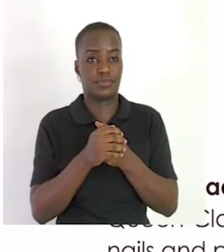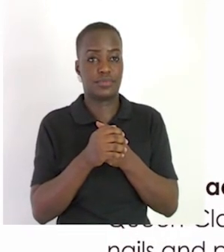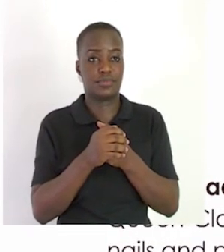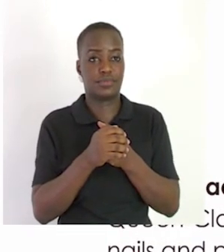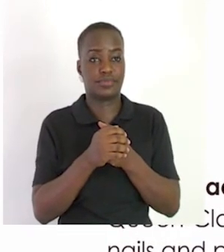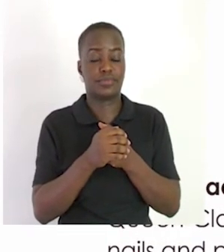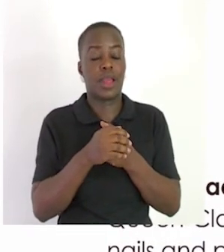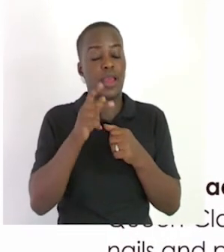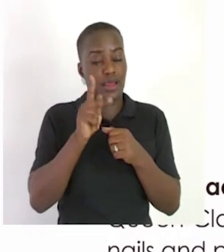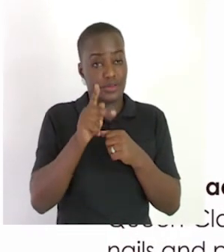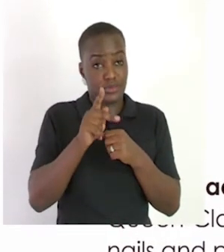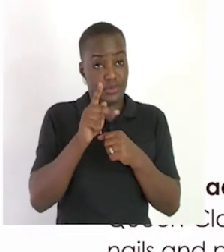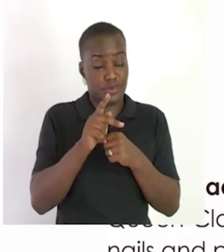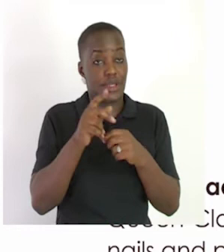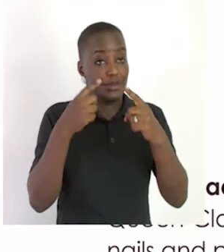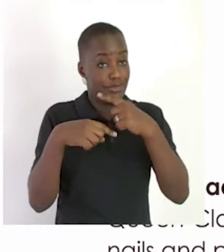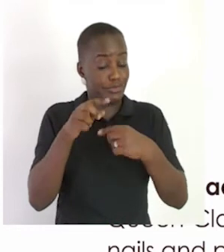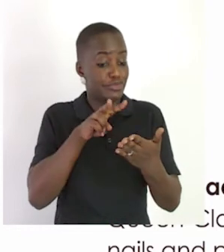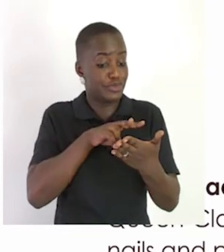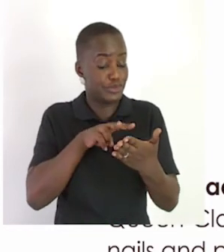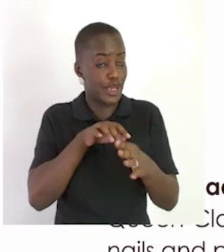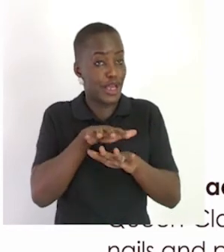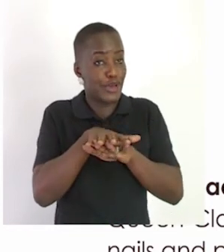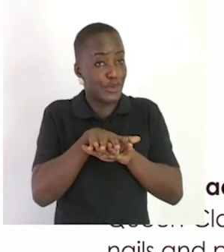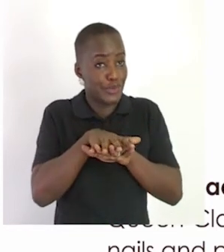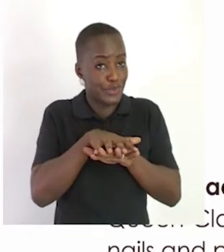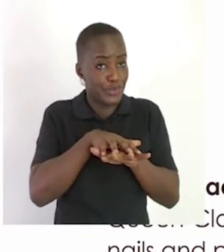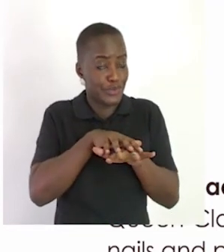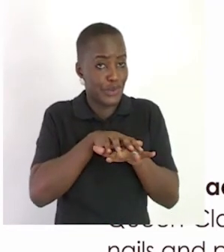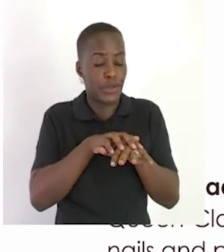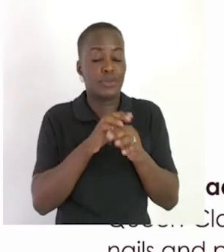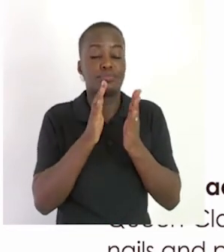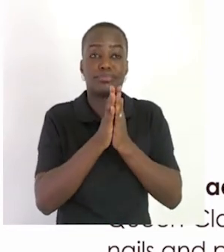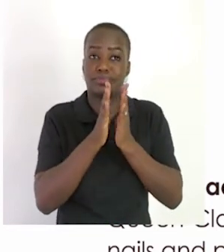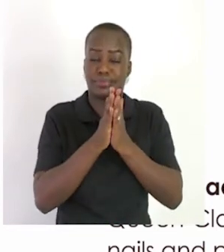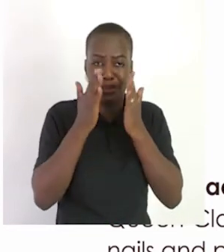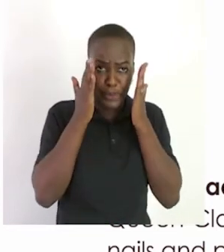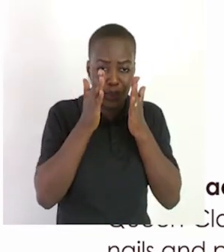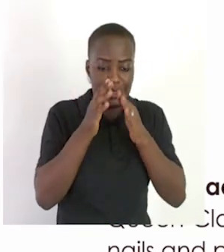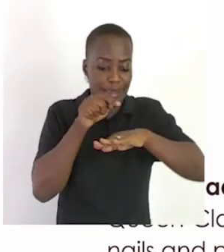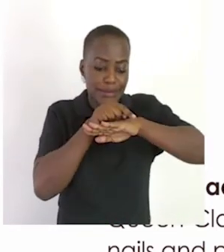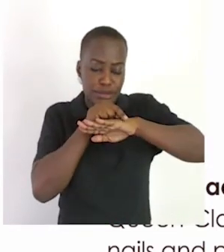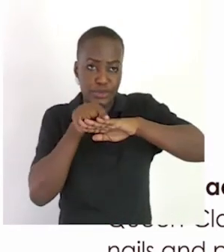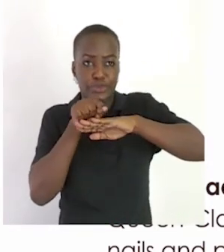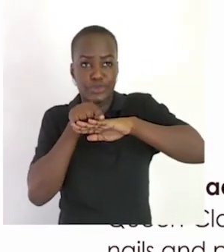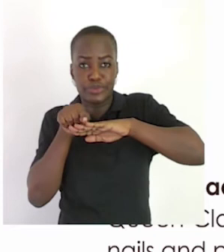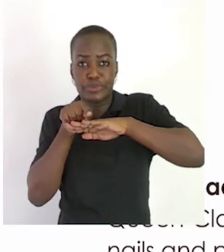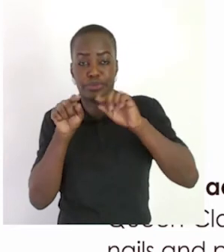And I am going to read very slowly, just in time for you to also underline the words as we